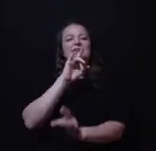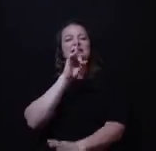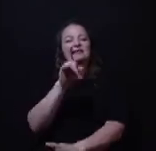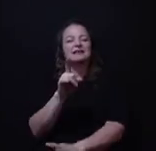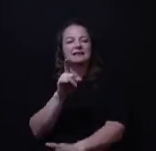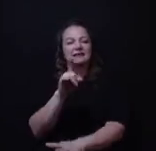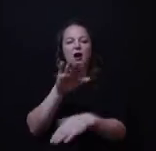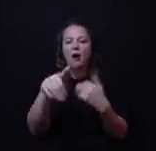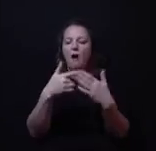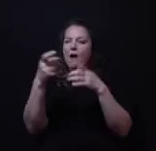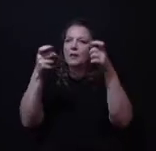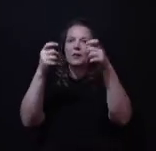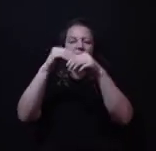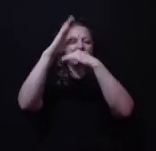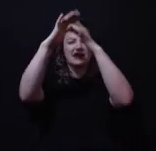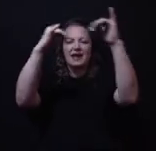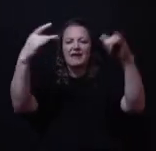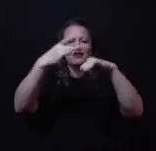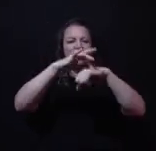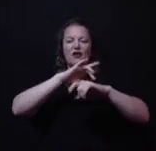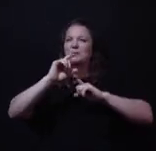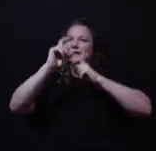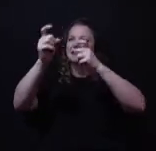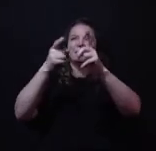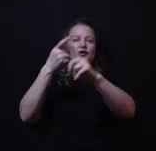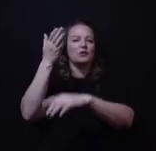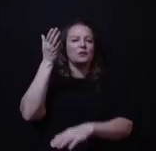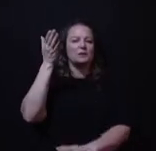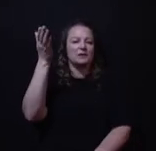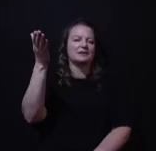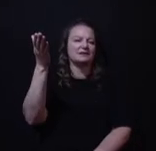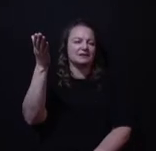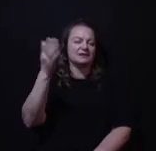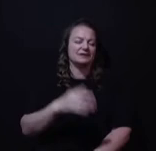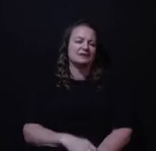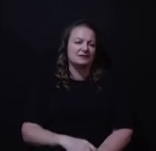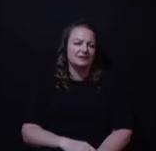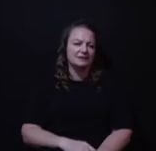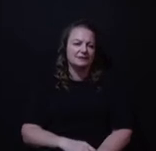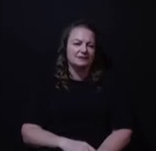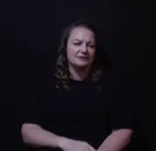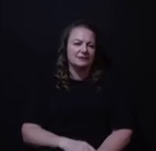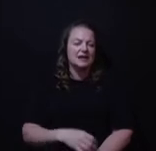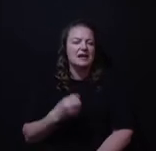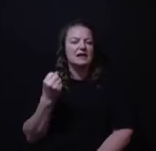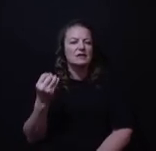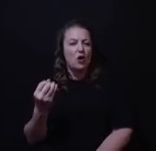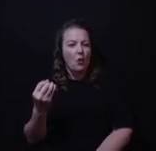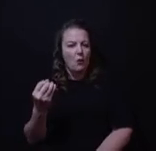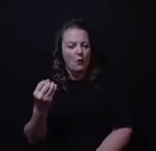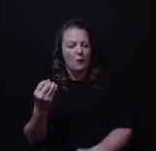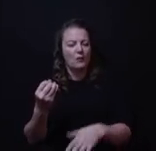all authority in heaven and earth has been given to me. So make